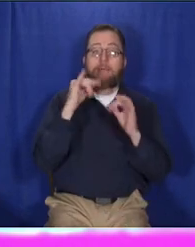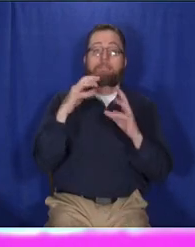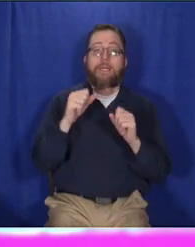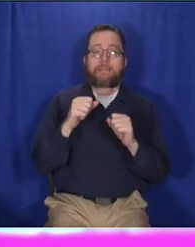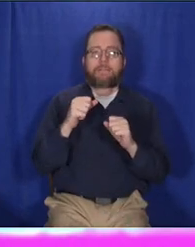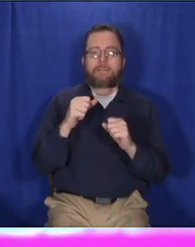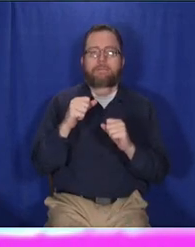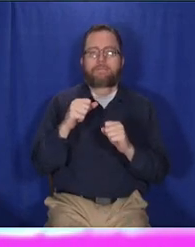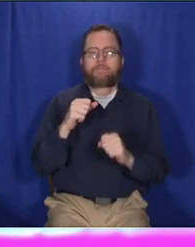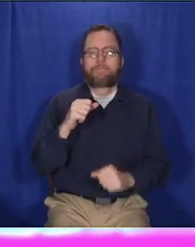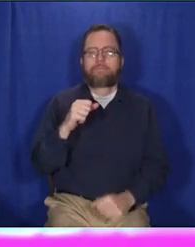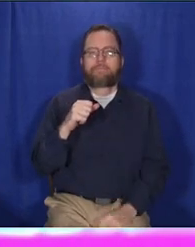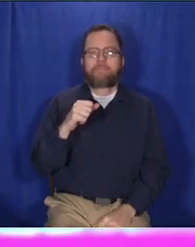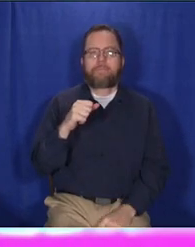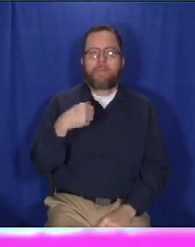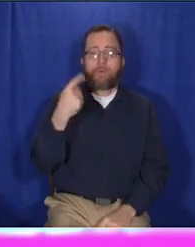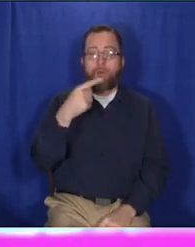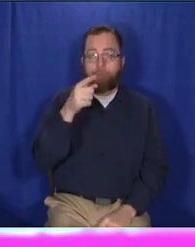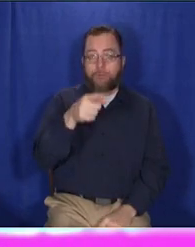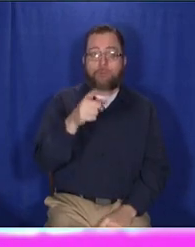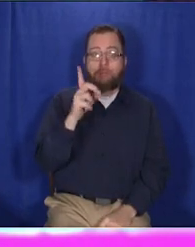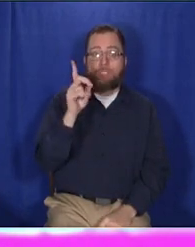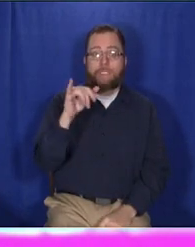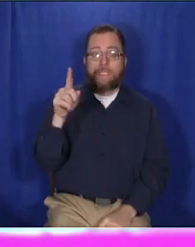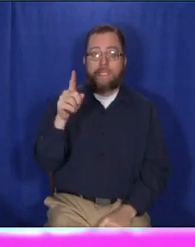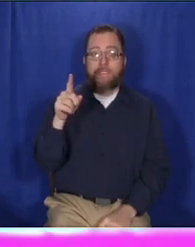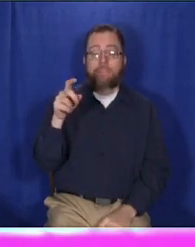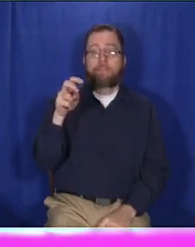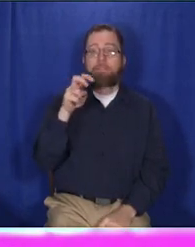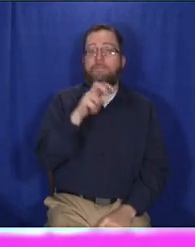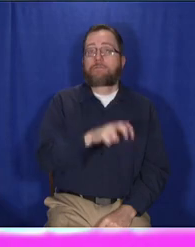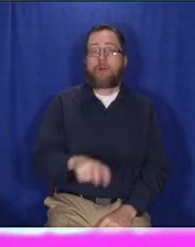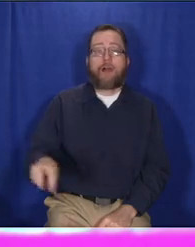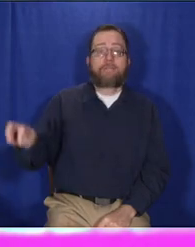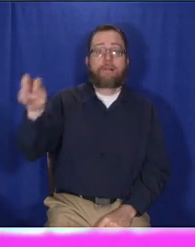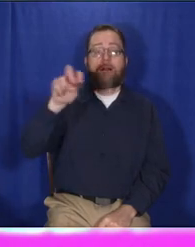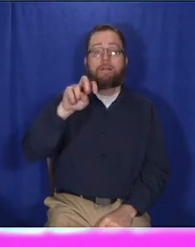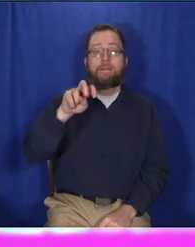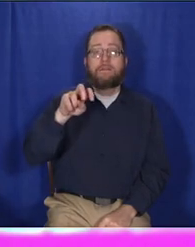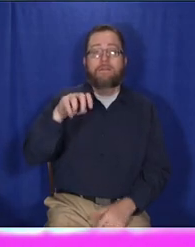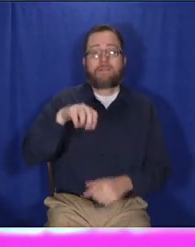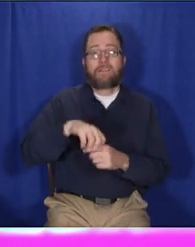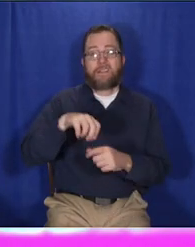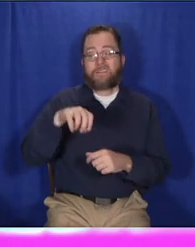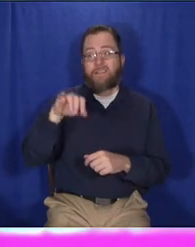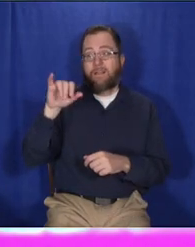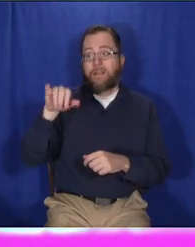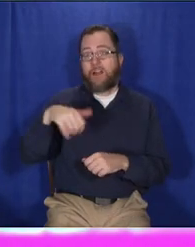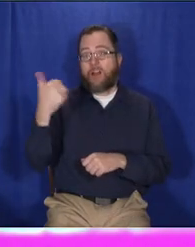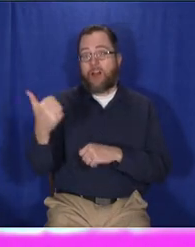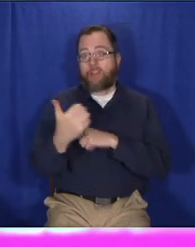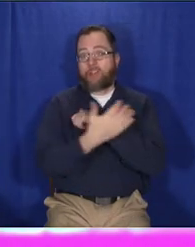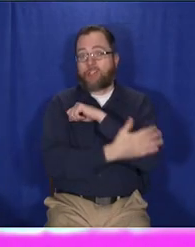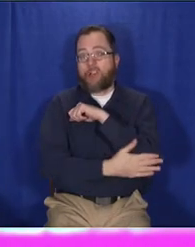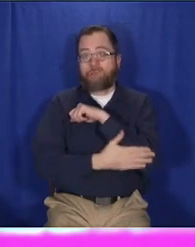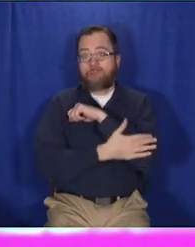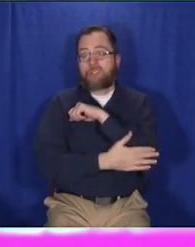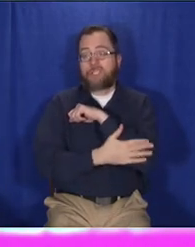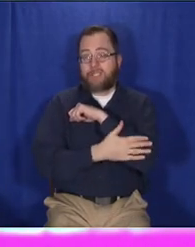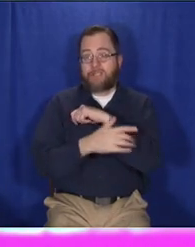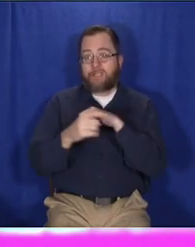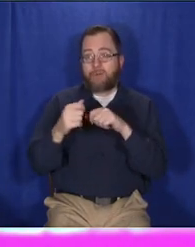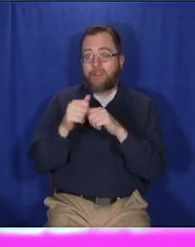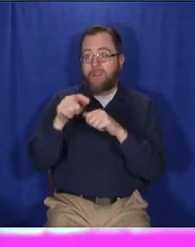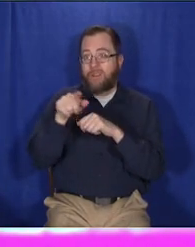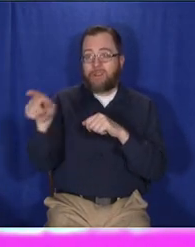but we see this all the time. If you've ever traveled to the developing world, If you've ever gone on a mission trip and you've been like around like the